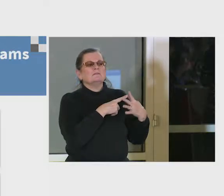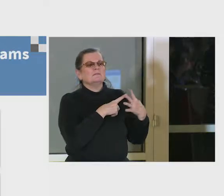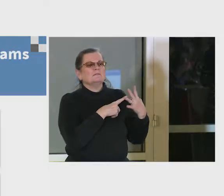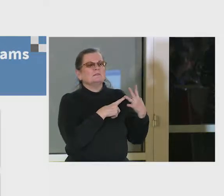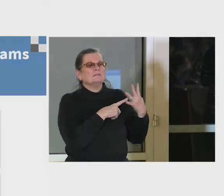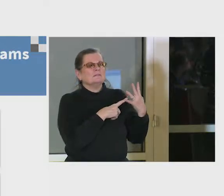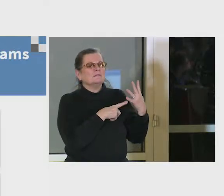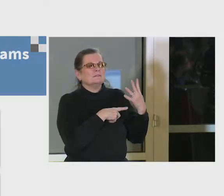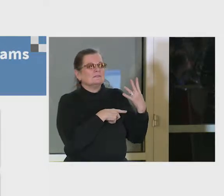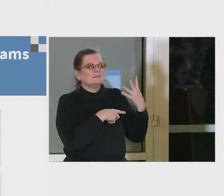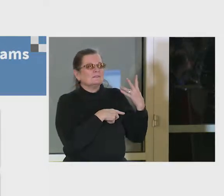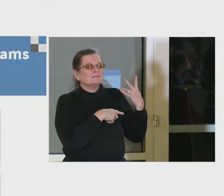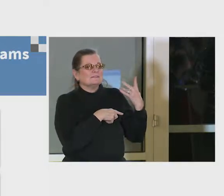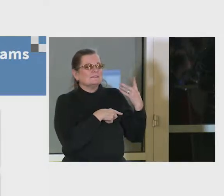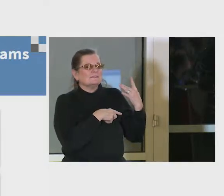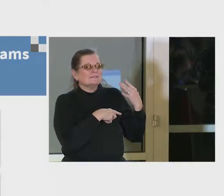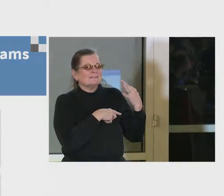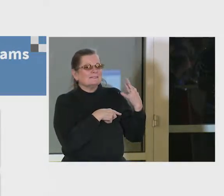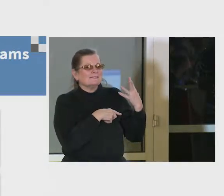t-shirt by the end of this.